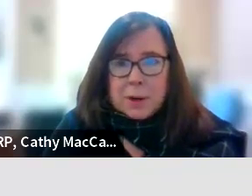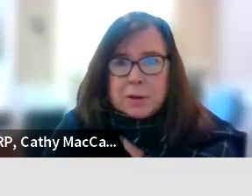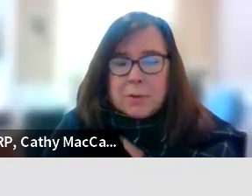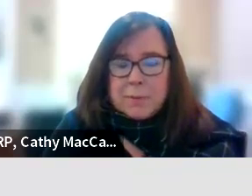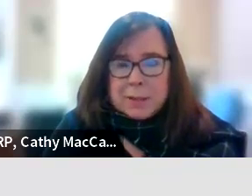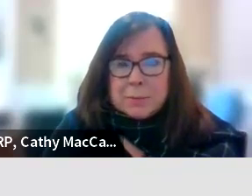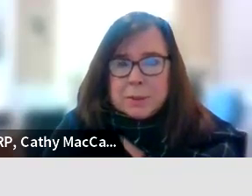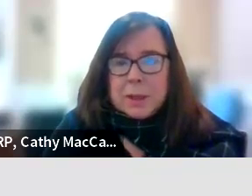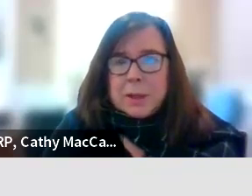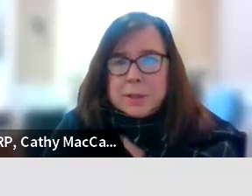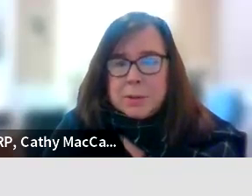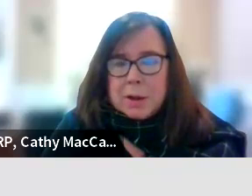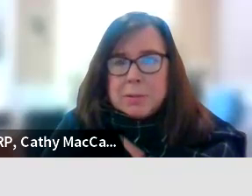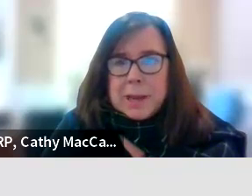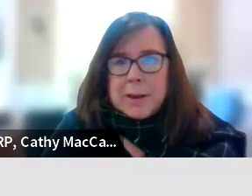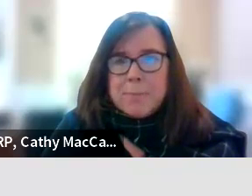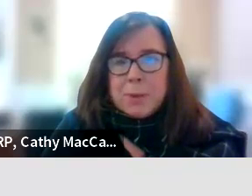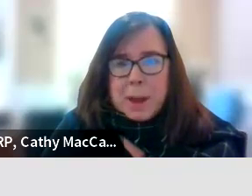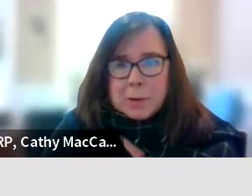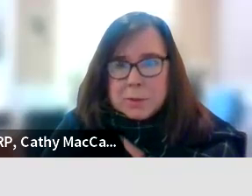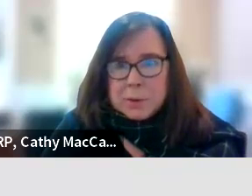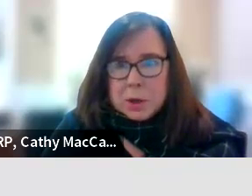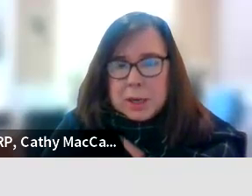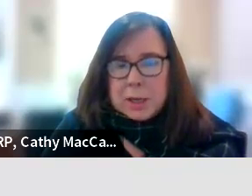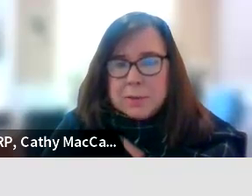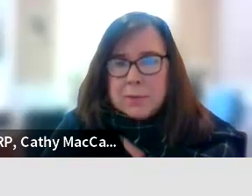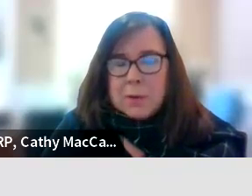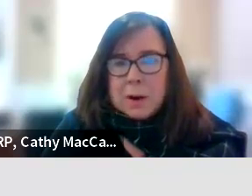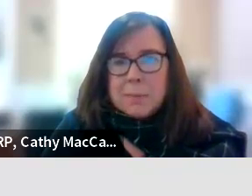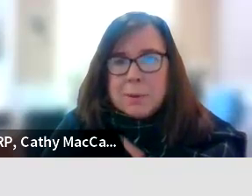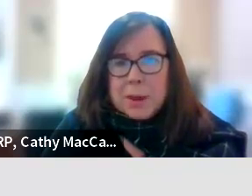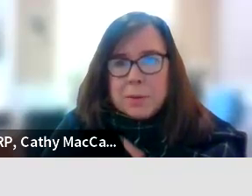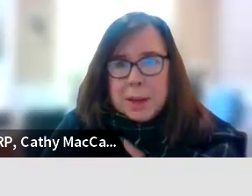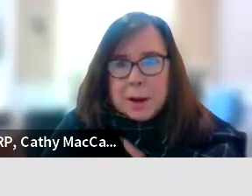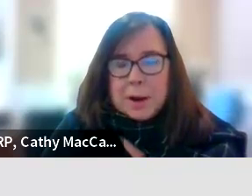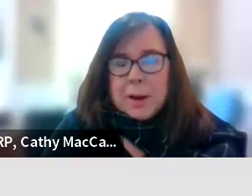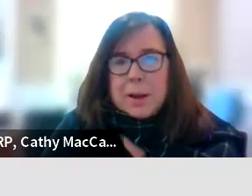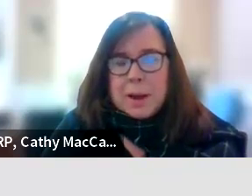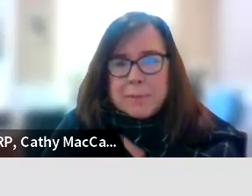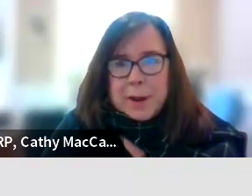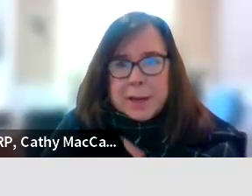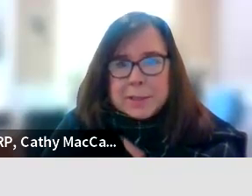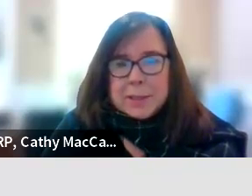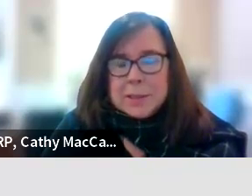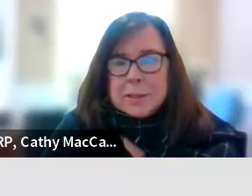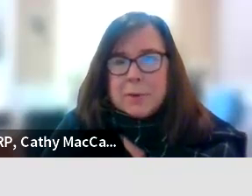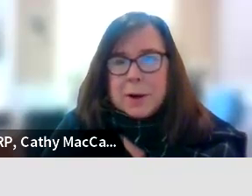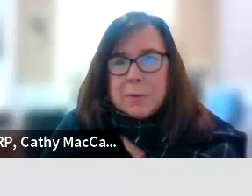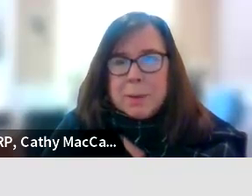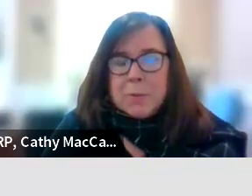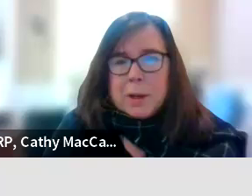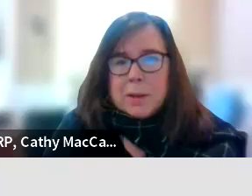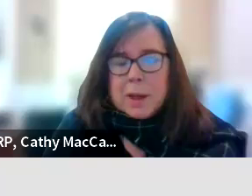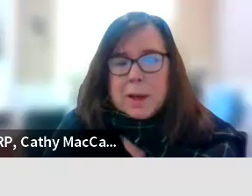assistance for you available to help set up powers of attorney for both healthcare and finances,